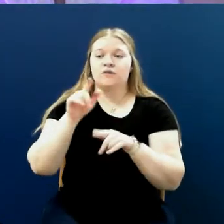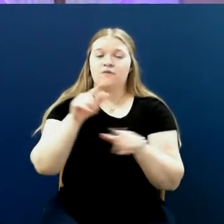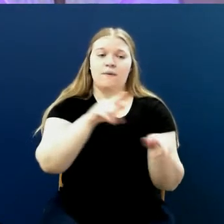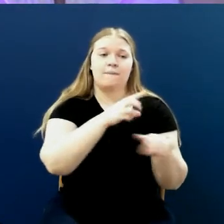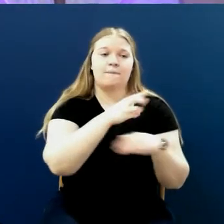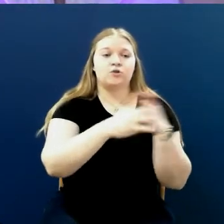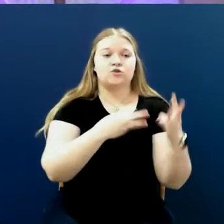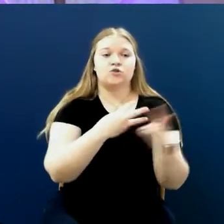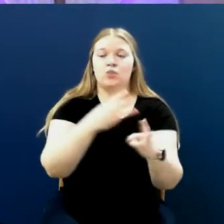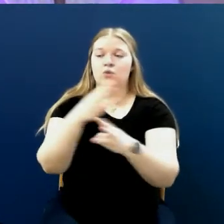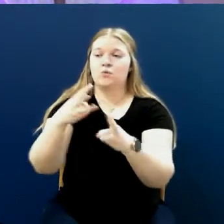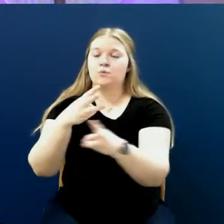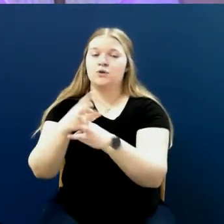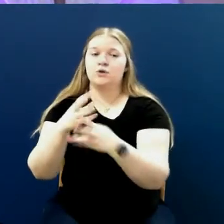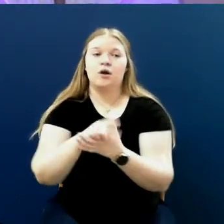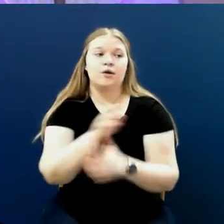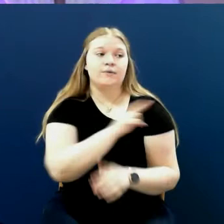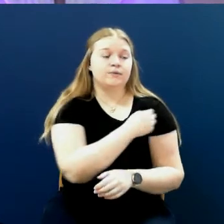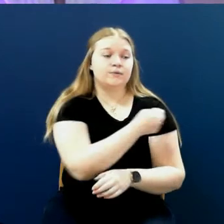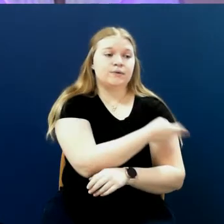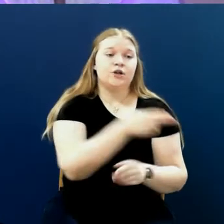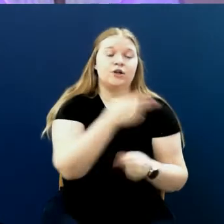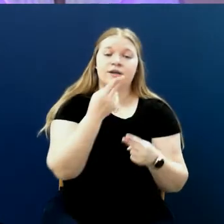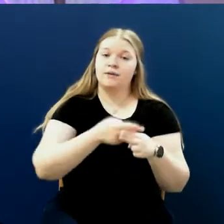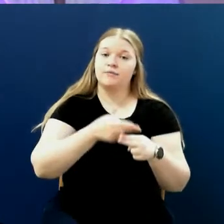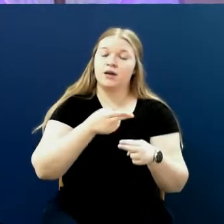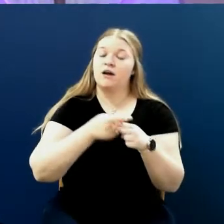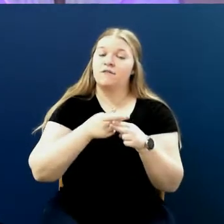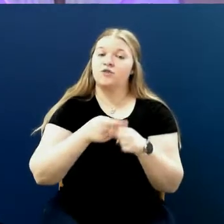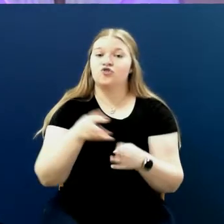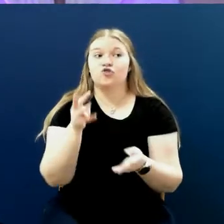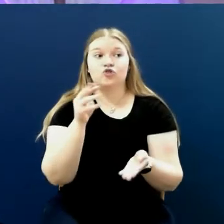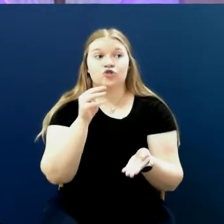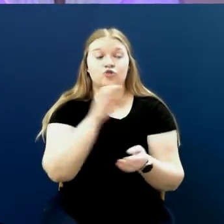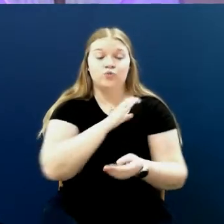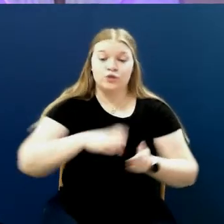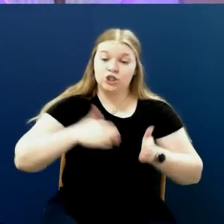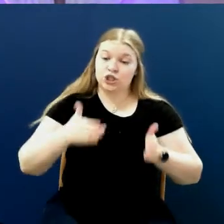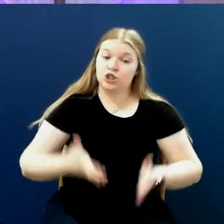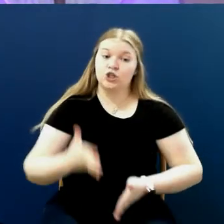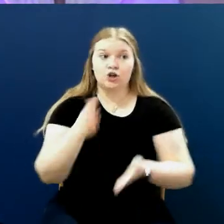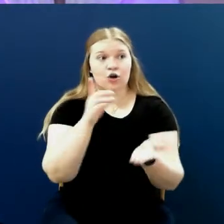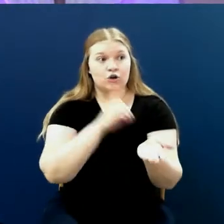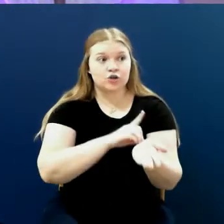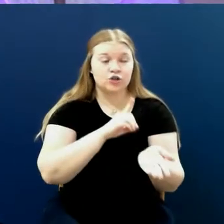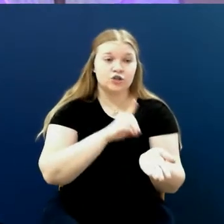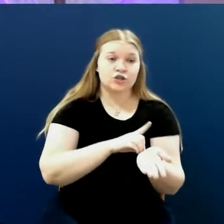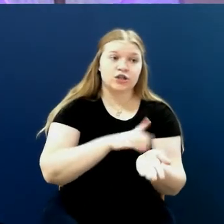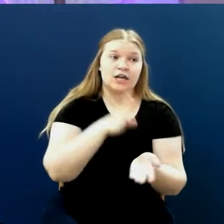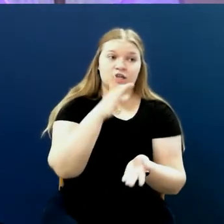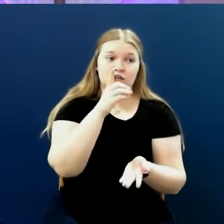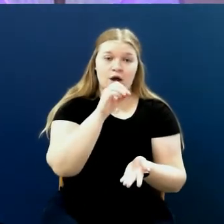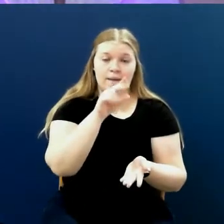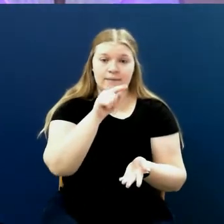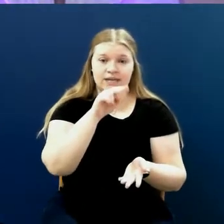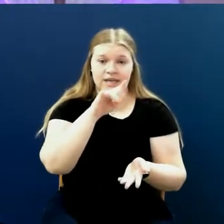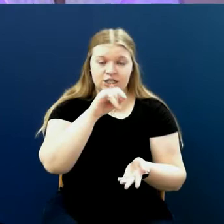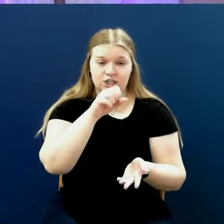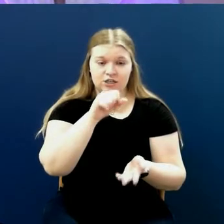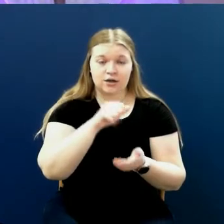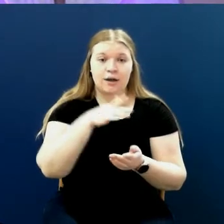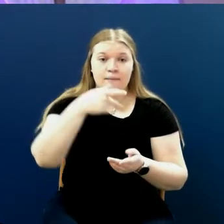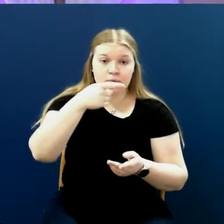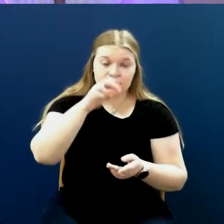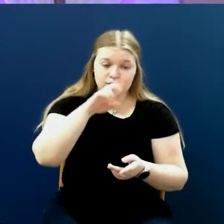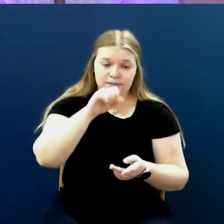world, hospitals are named after Christian doctors and denominations. Just look around our area.